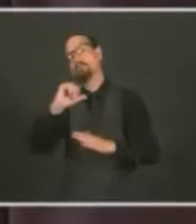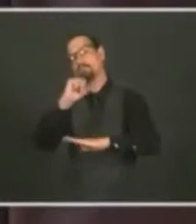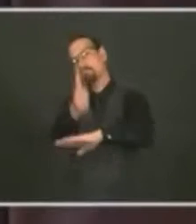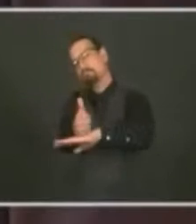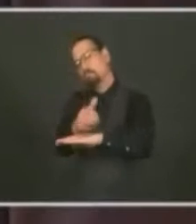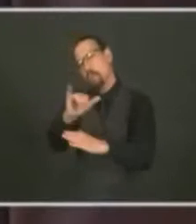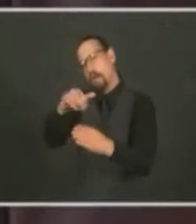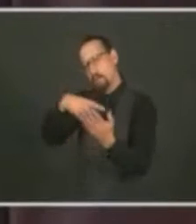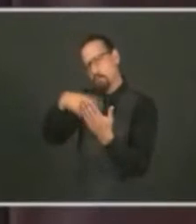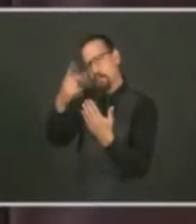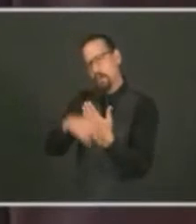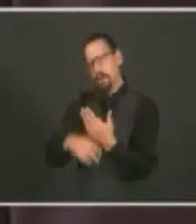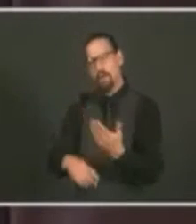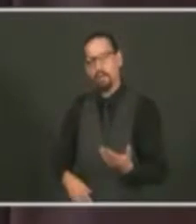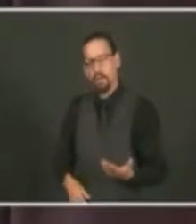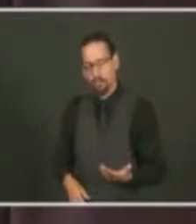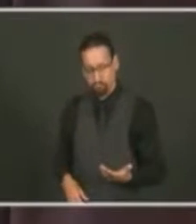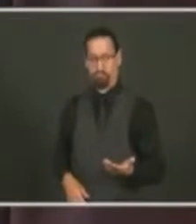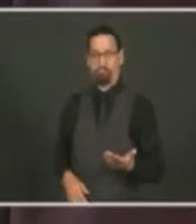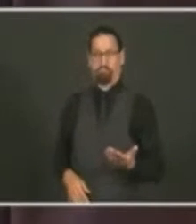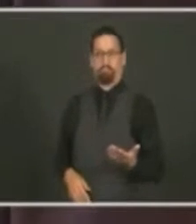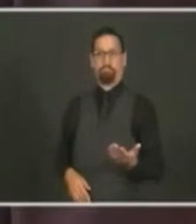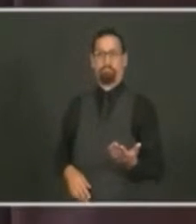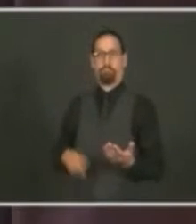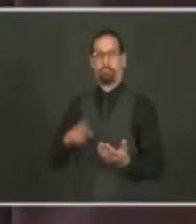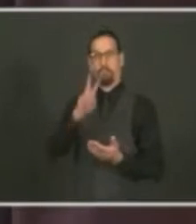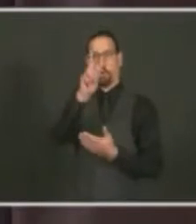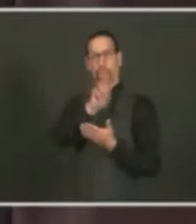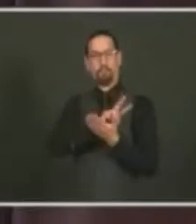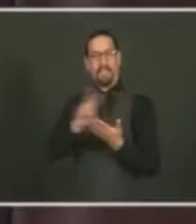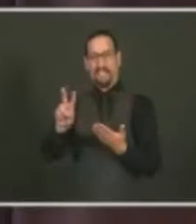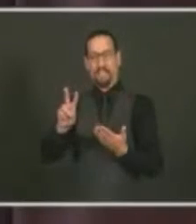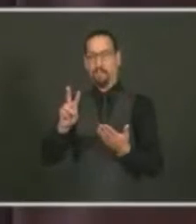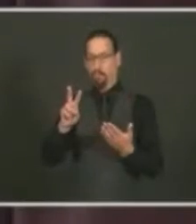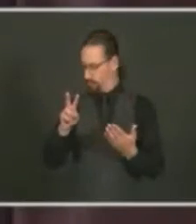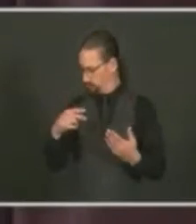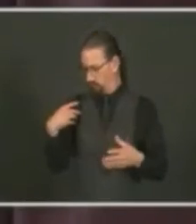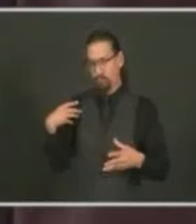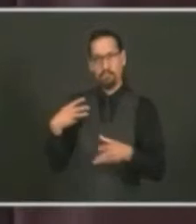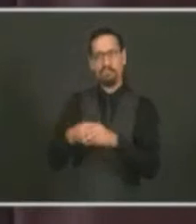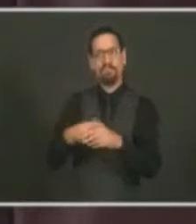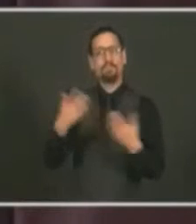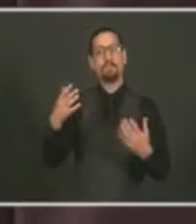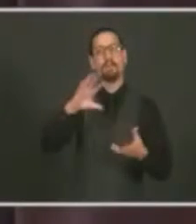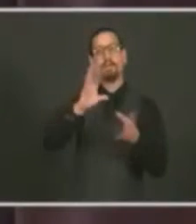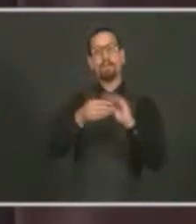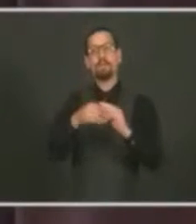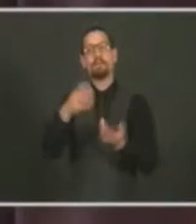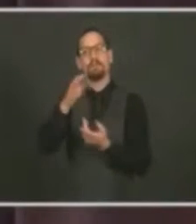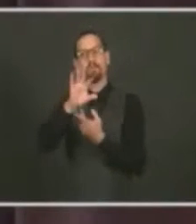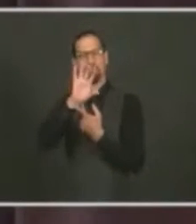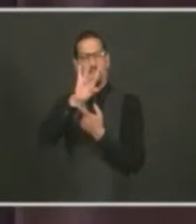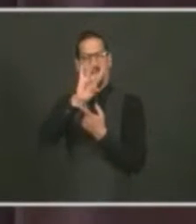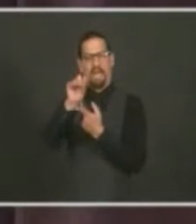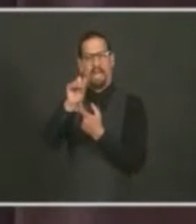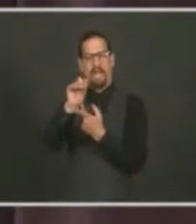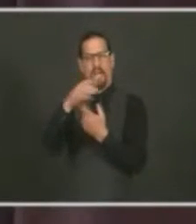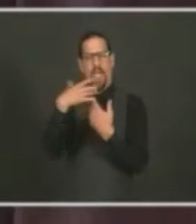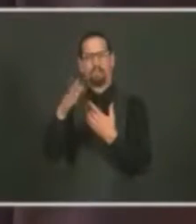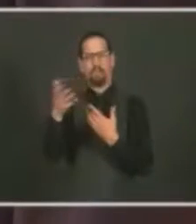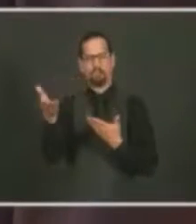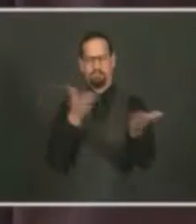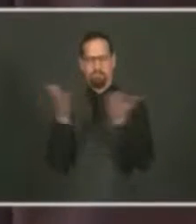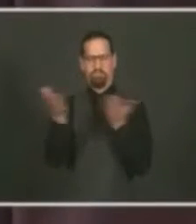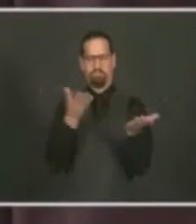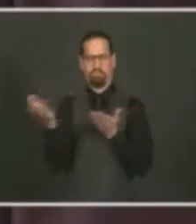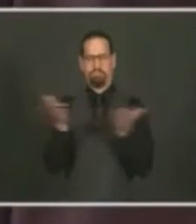great. Instead, in only 2 weeks, we've received over 80 proposals, and they are fantastic. These are good